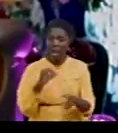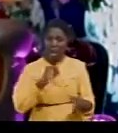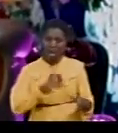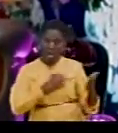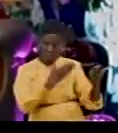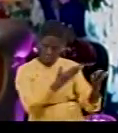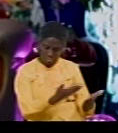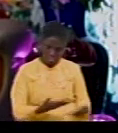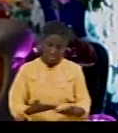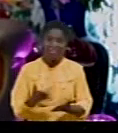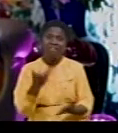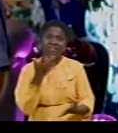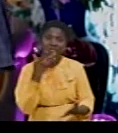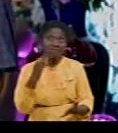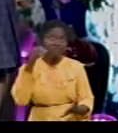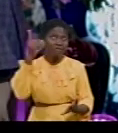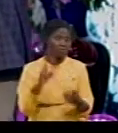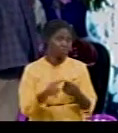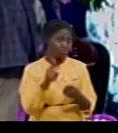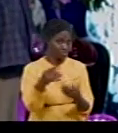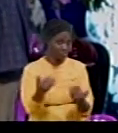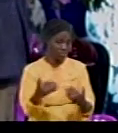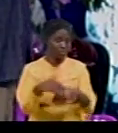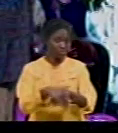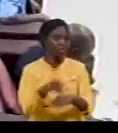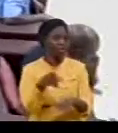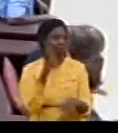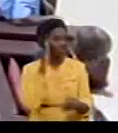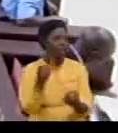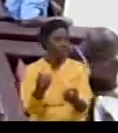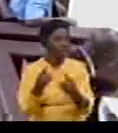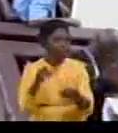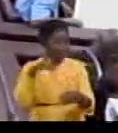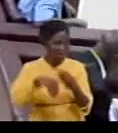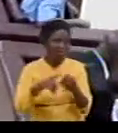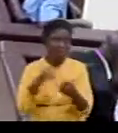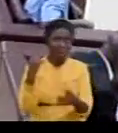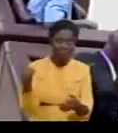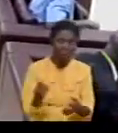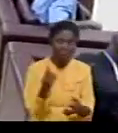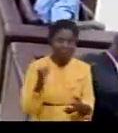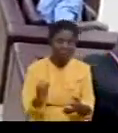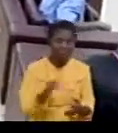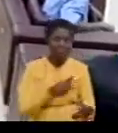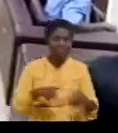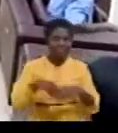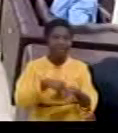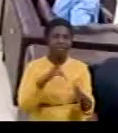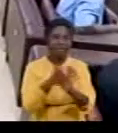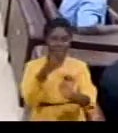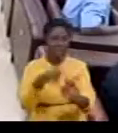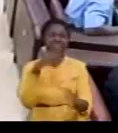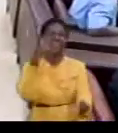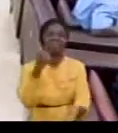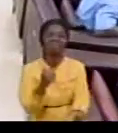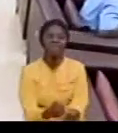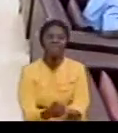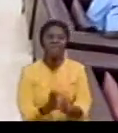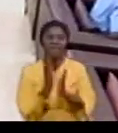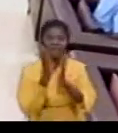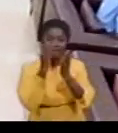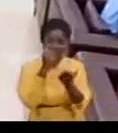of God to you tonight. You will come into the eternal kingdom. Amen. Amen.